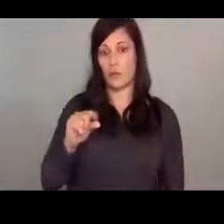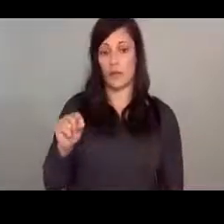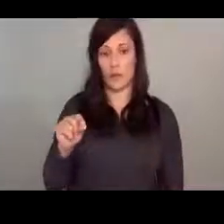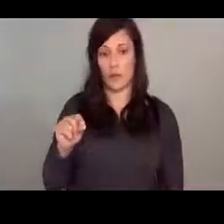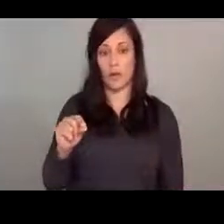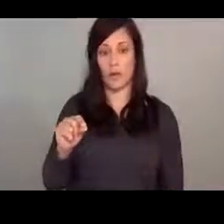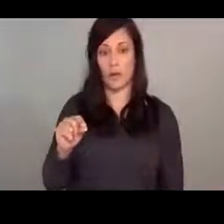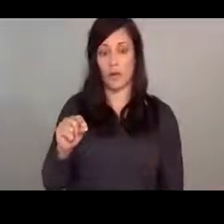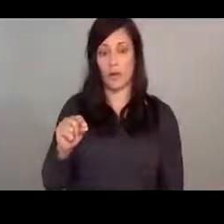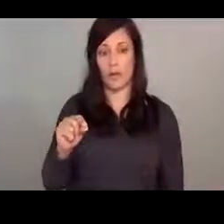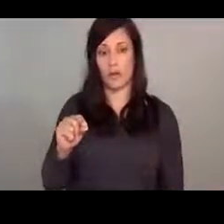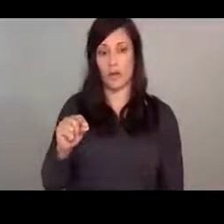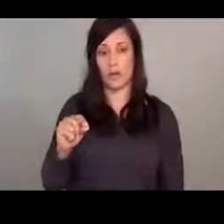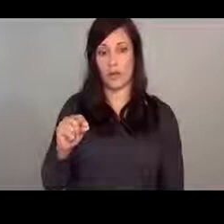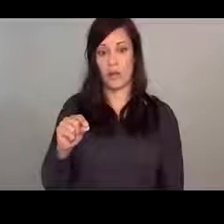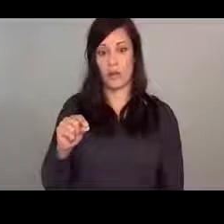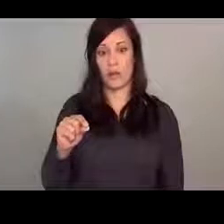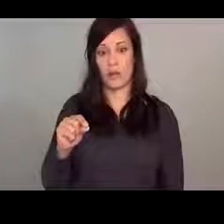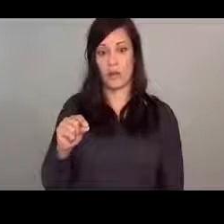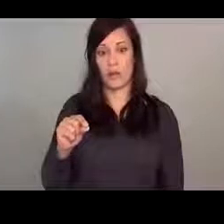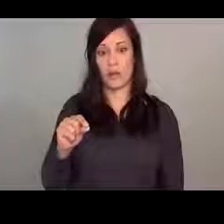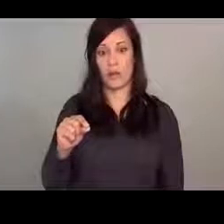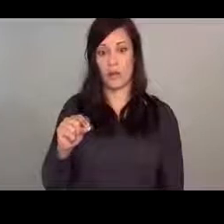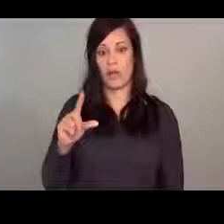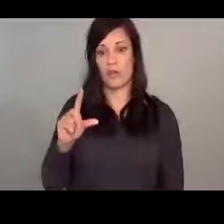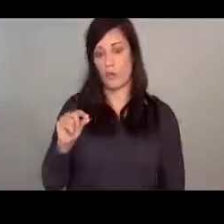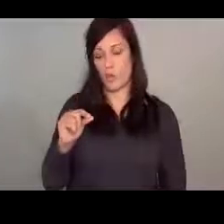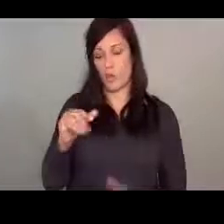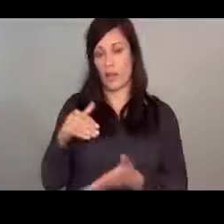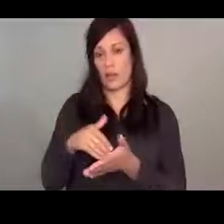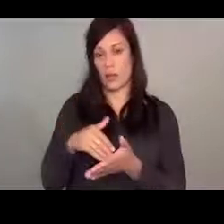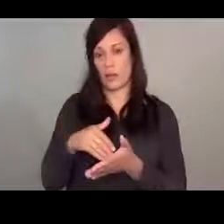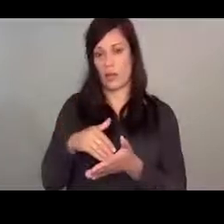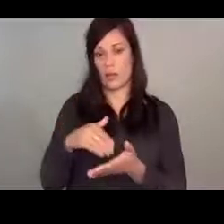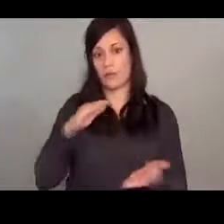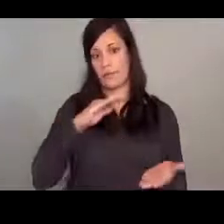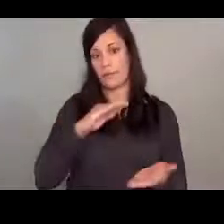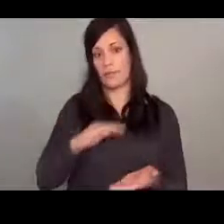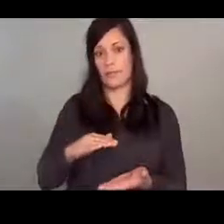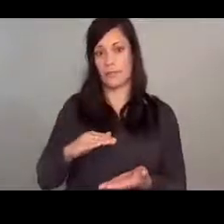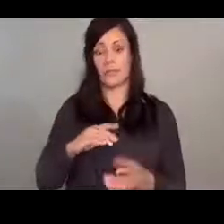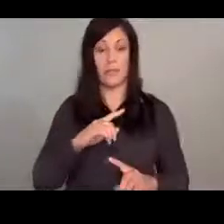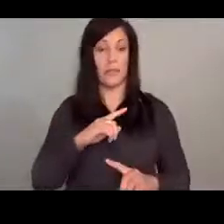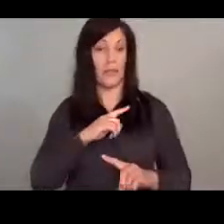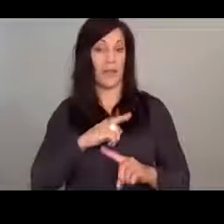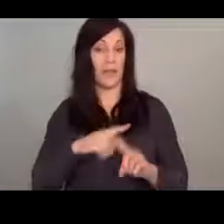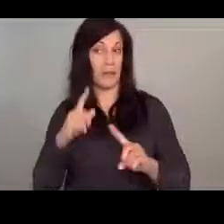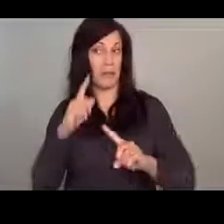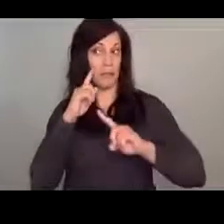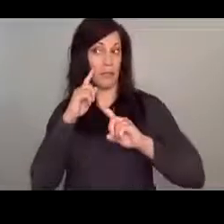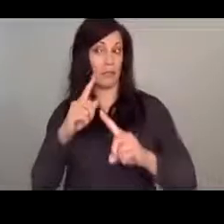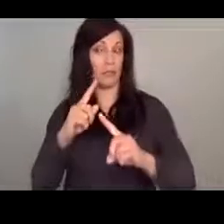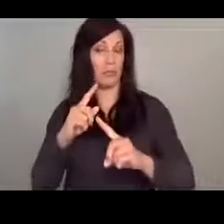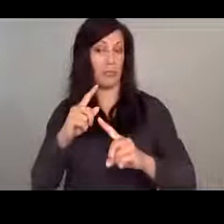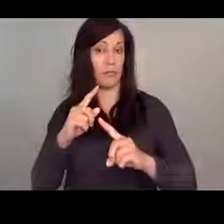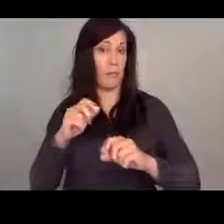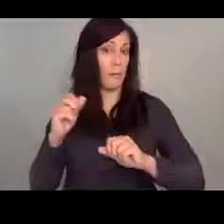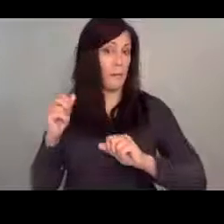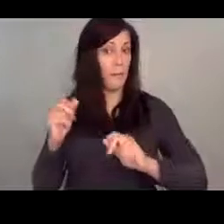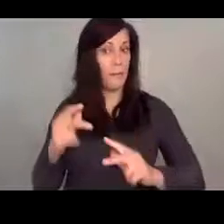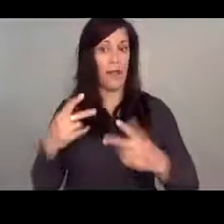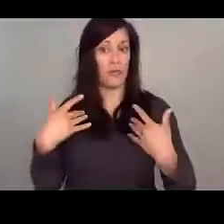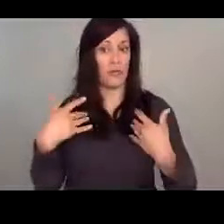2020, the expenses will end up being $20,000. But we're planning on a great recovery